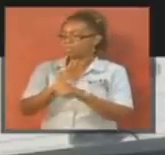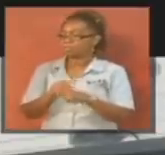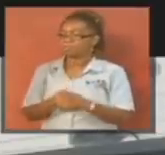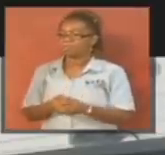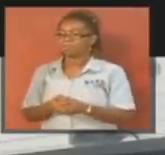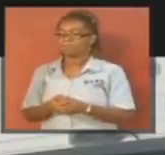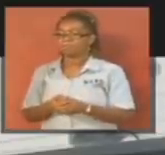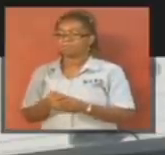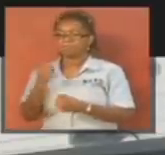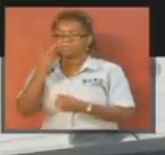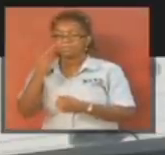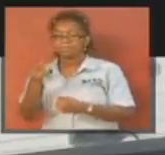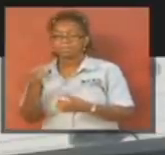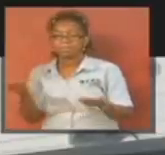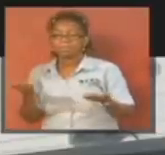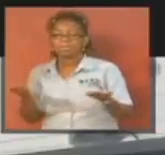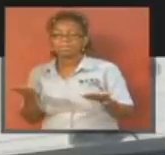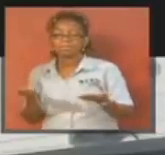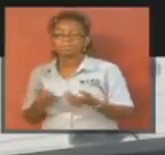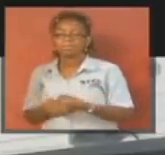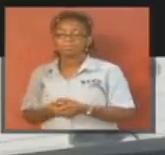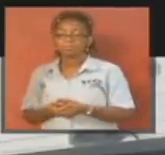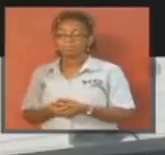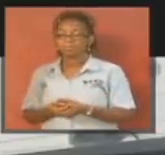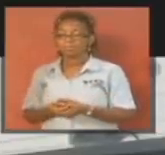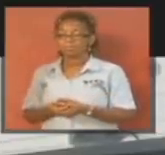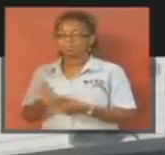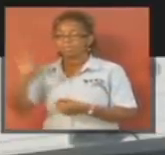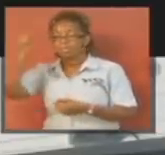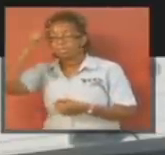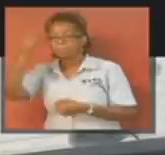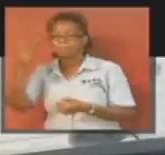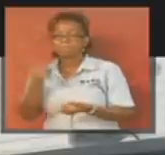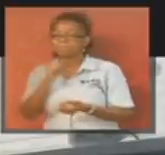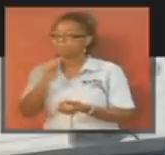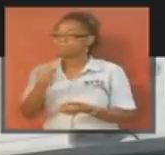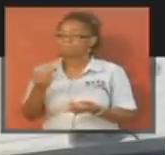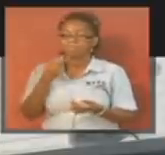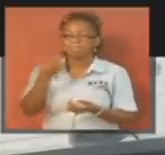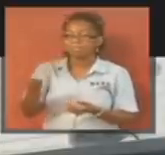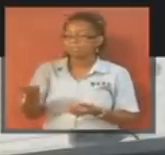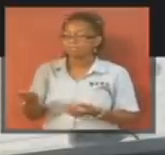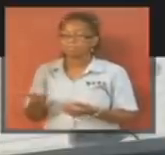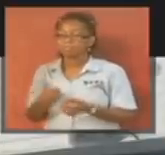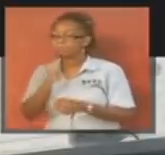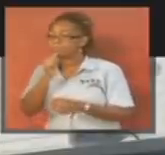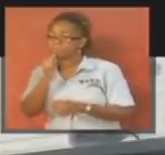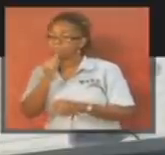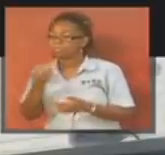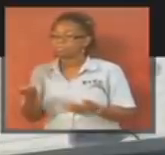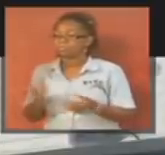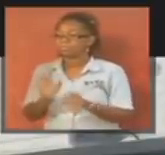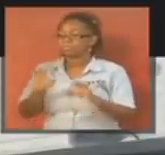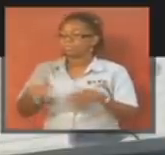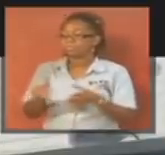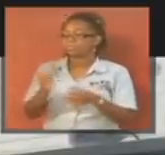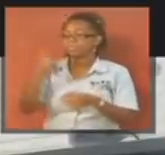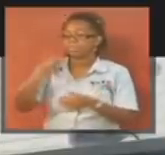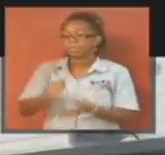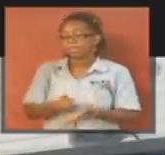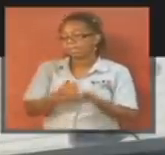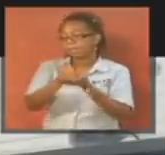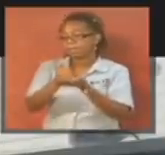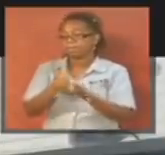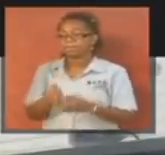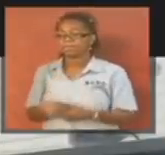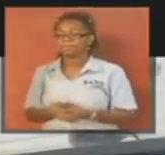of skills in the private sector, especially when it comes to program and event management. There